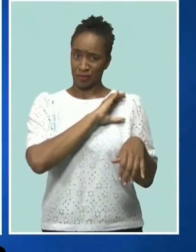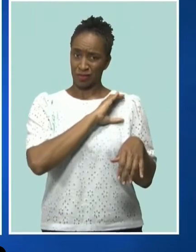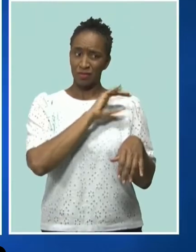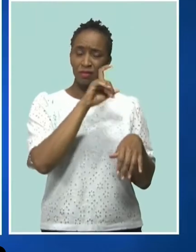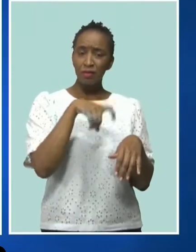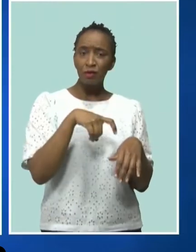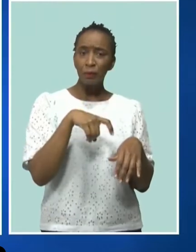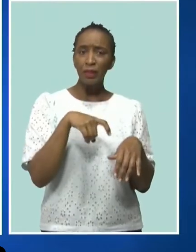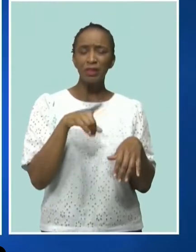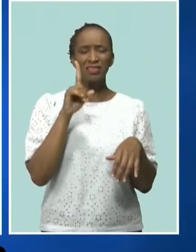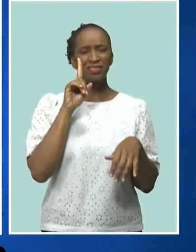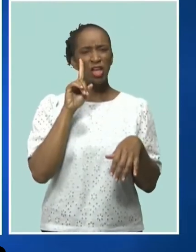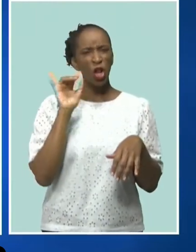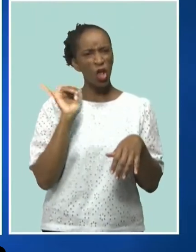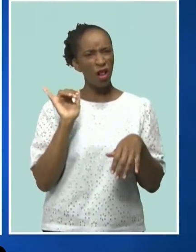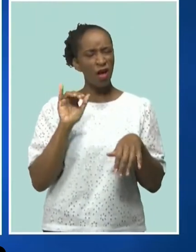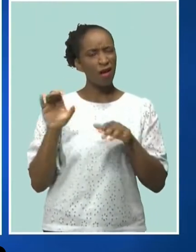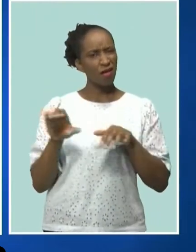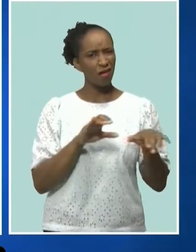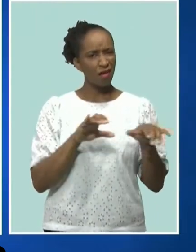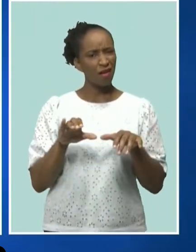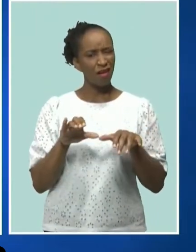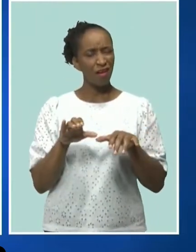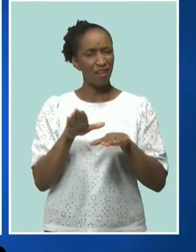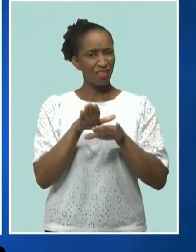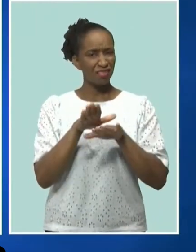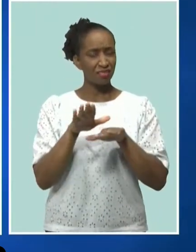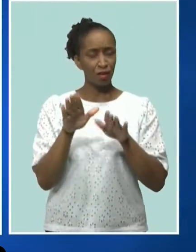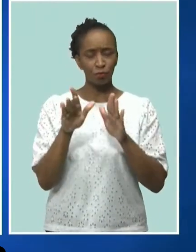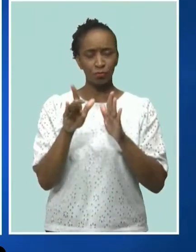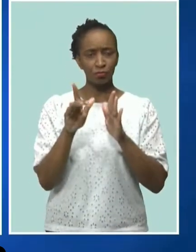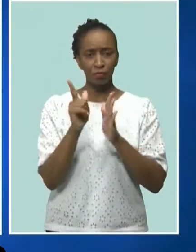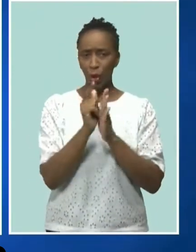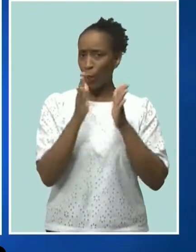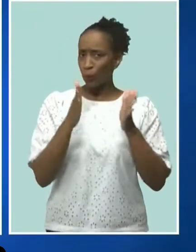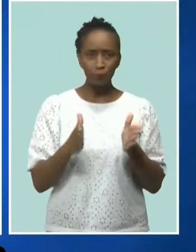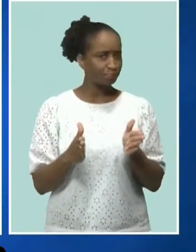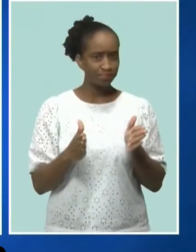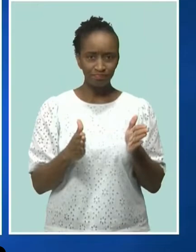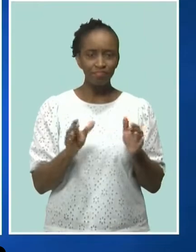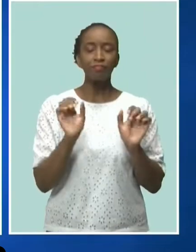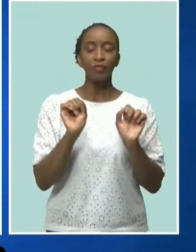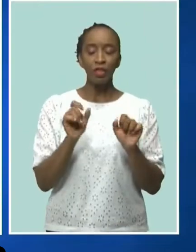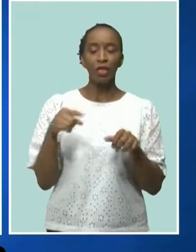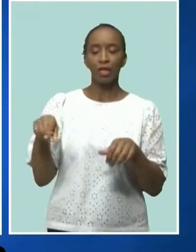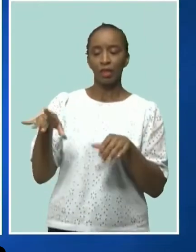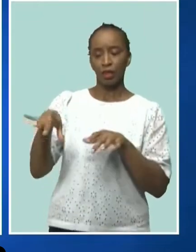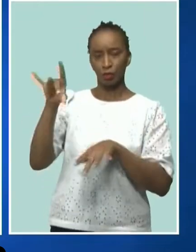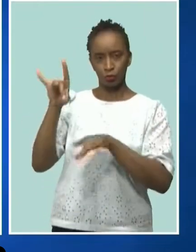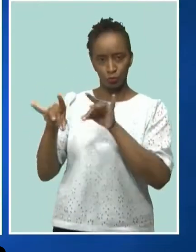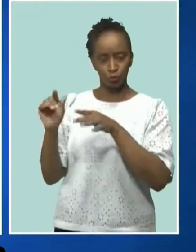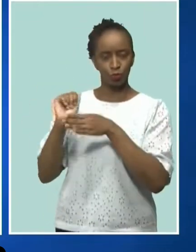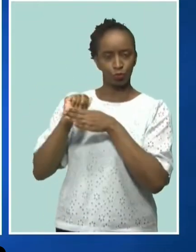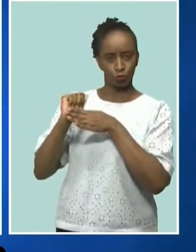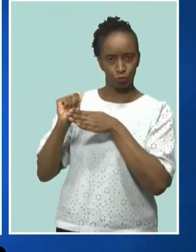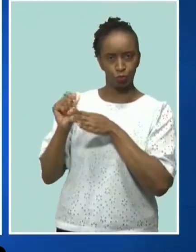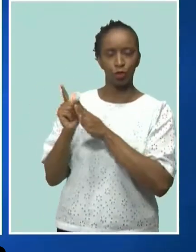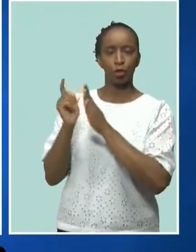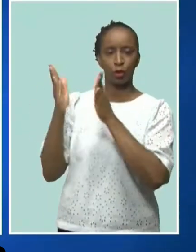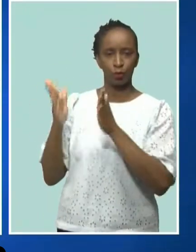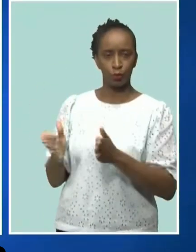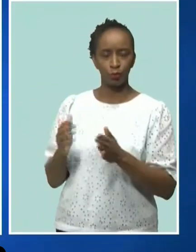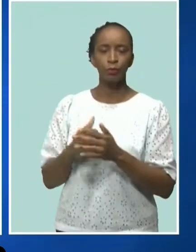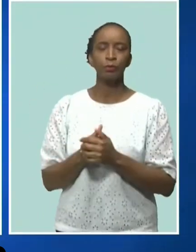by specialist prosecutors. And Mr. Marshall says it is also time police officers receive training in statutes